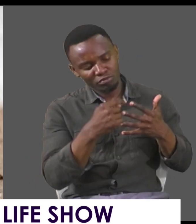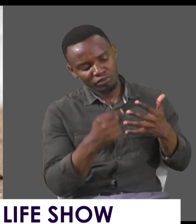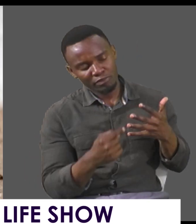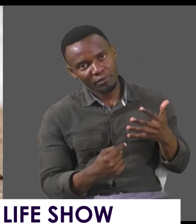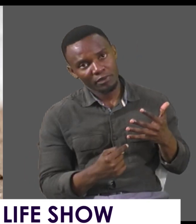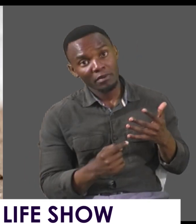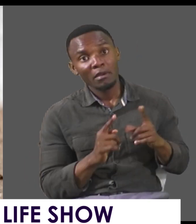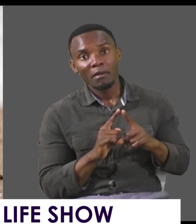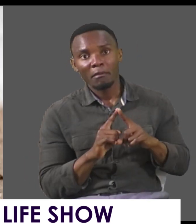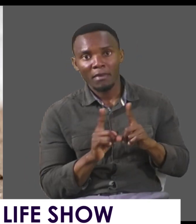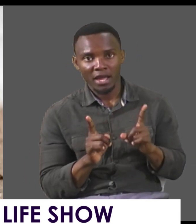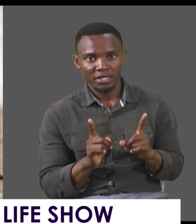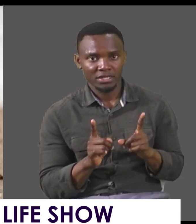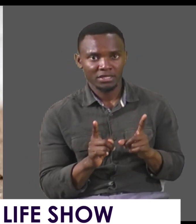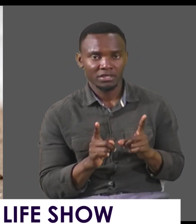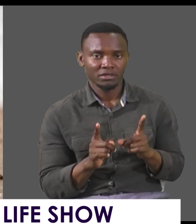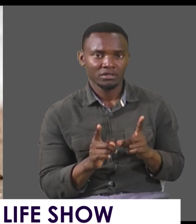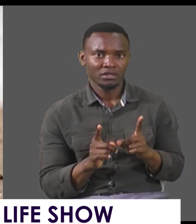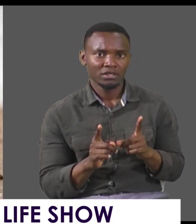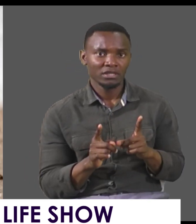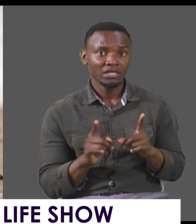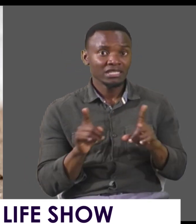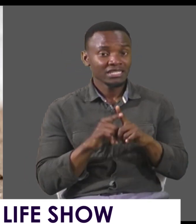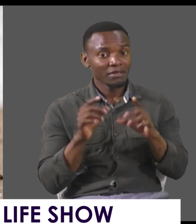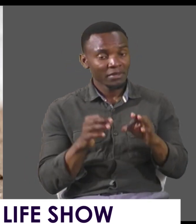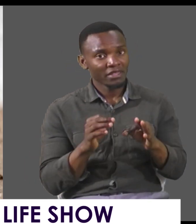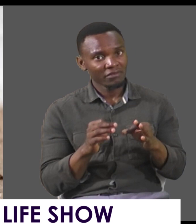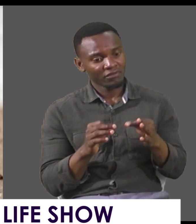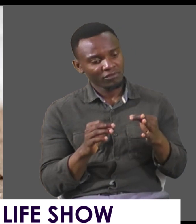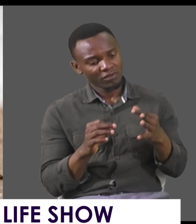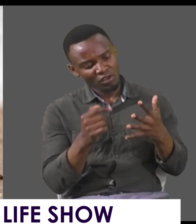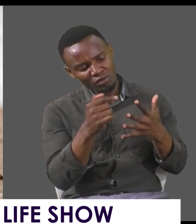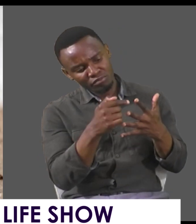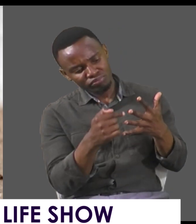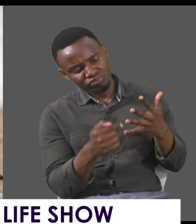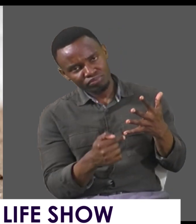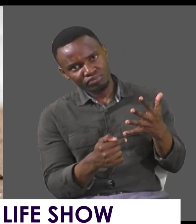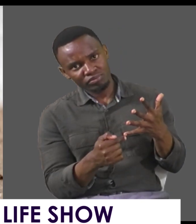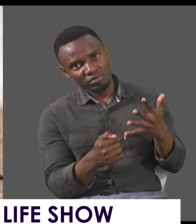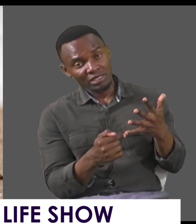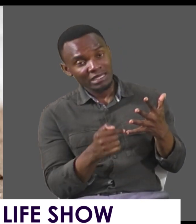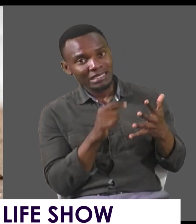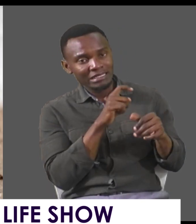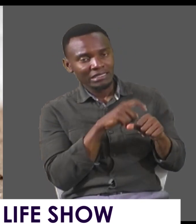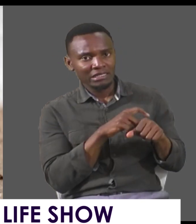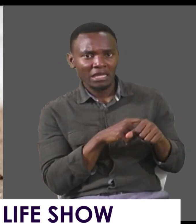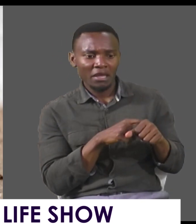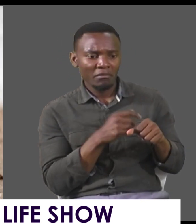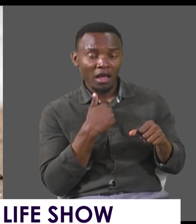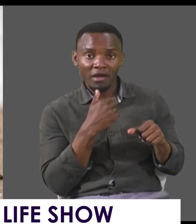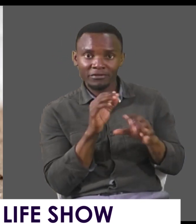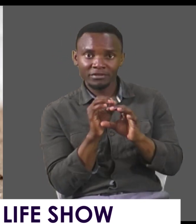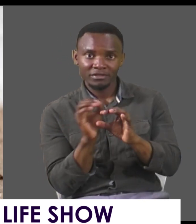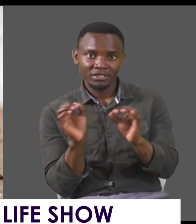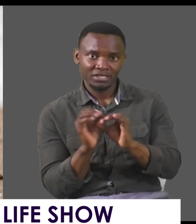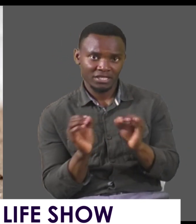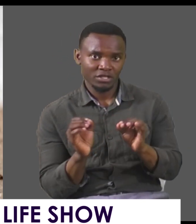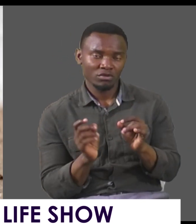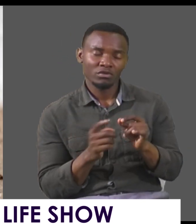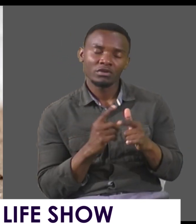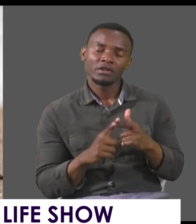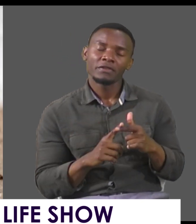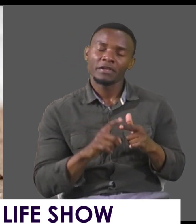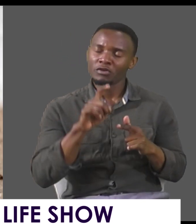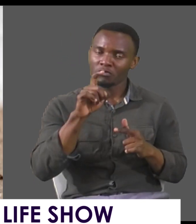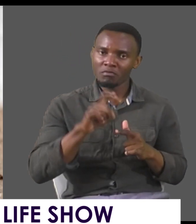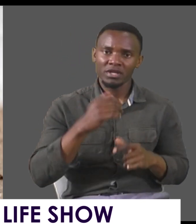let me tell you something. Even in the absence of some of these prosperities around you, you should